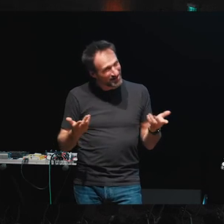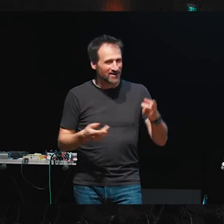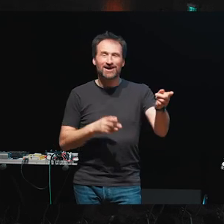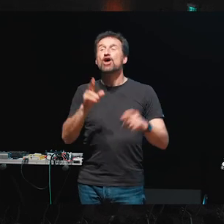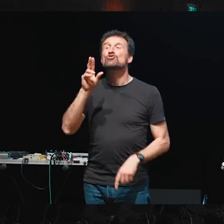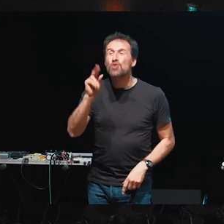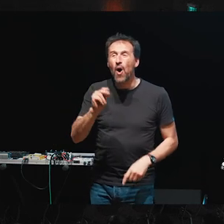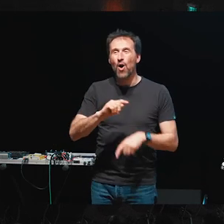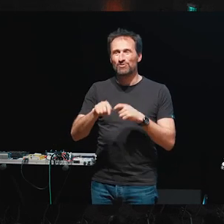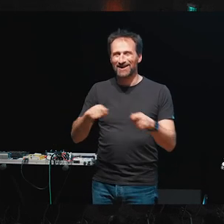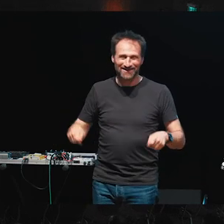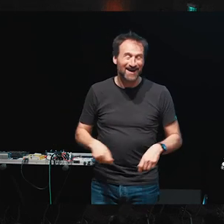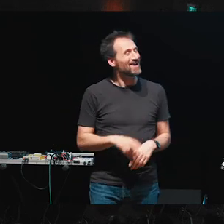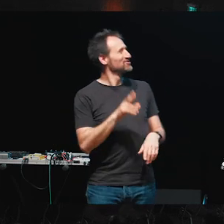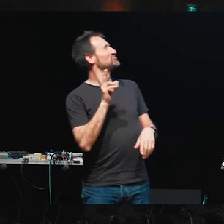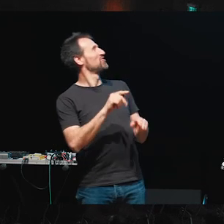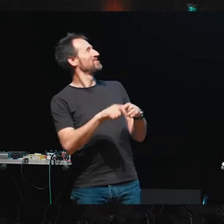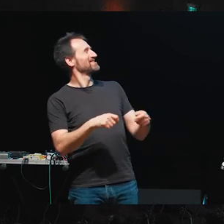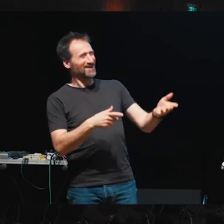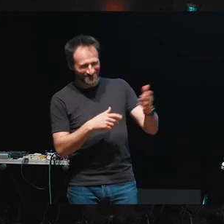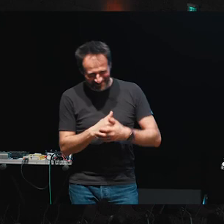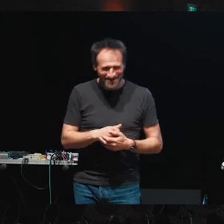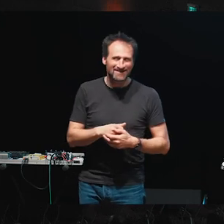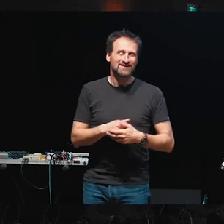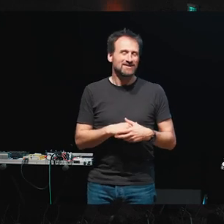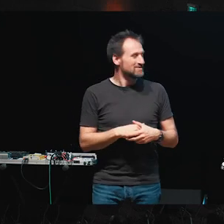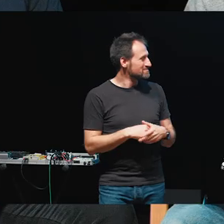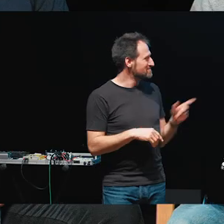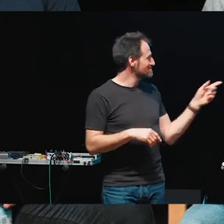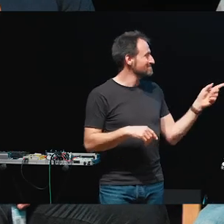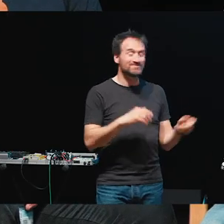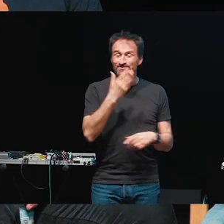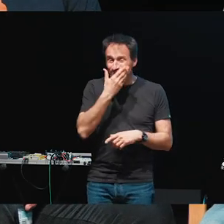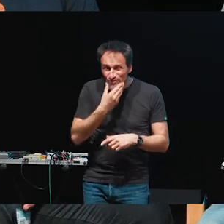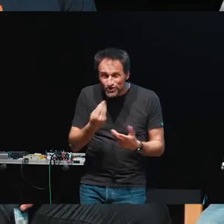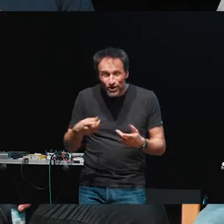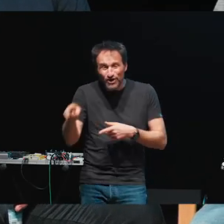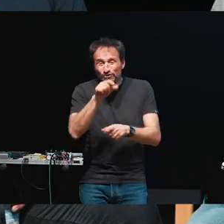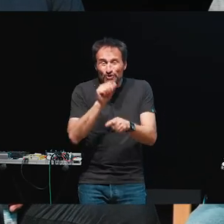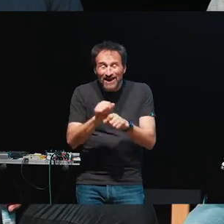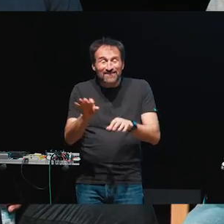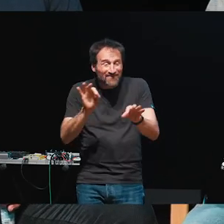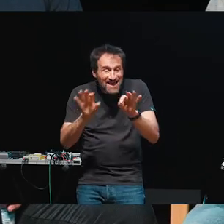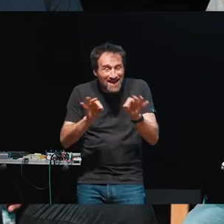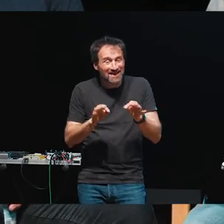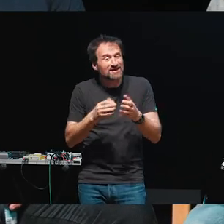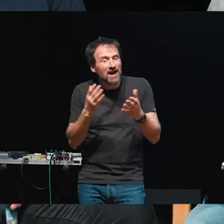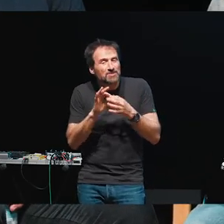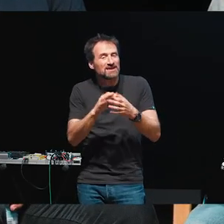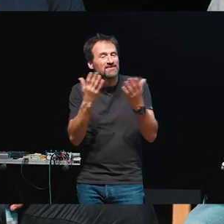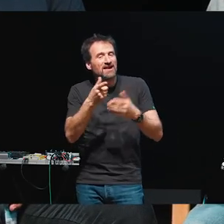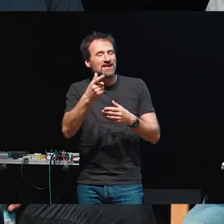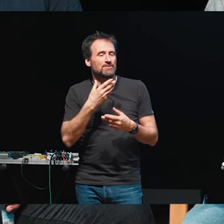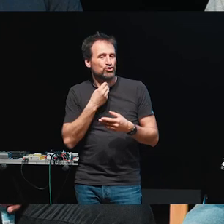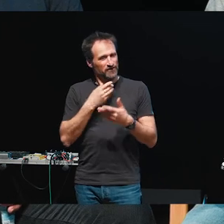No bundlers. The beauty is that you get to choose based on what your needs are. And I think that's one of the coolest things about having